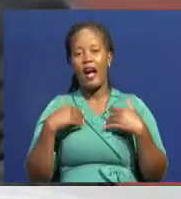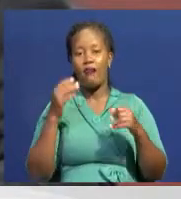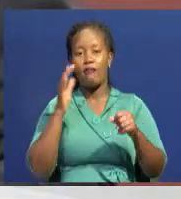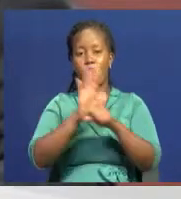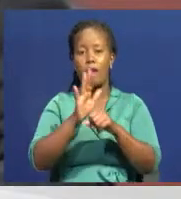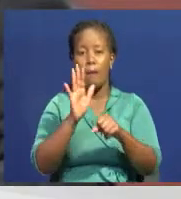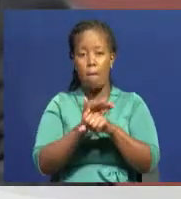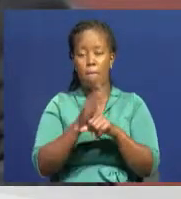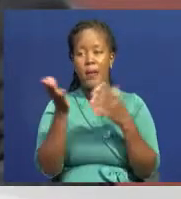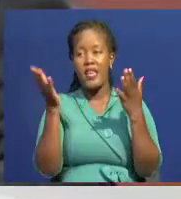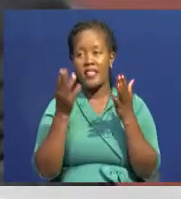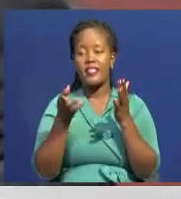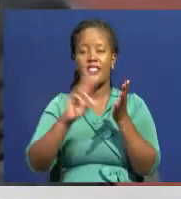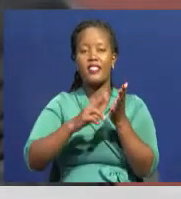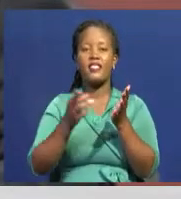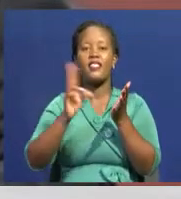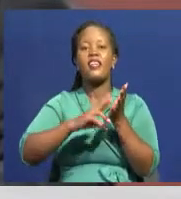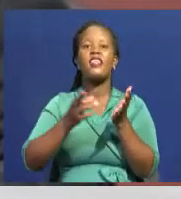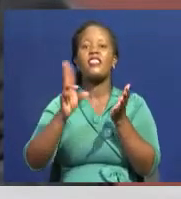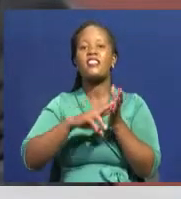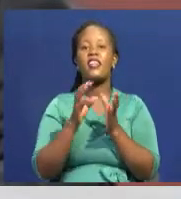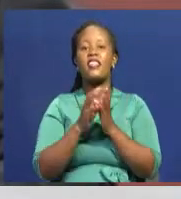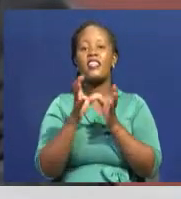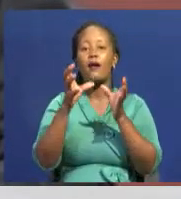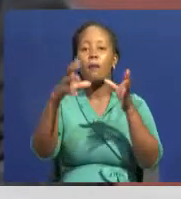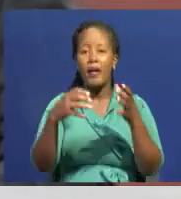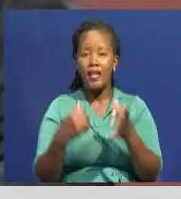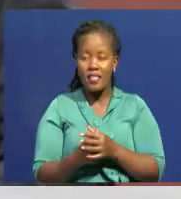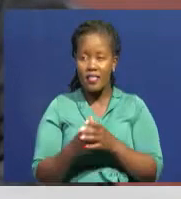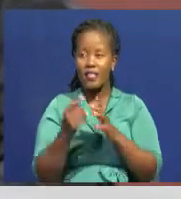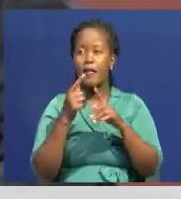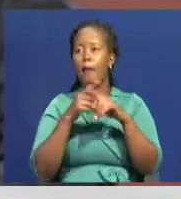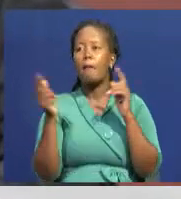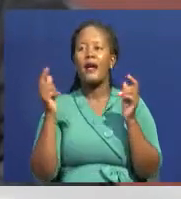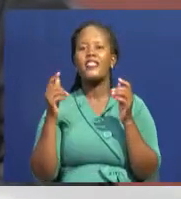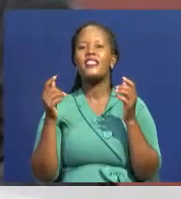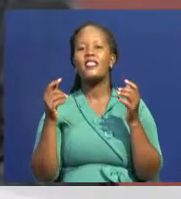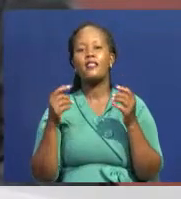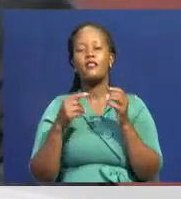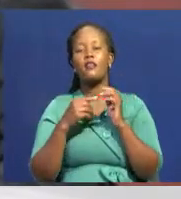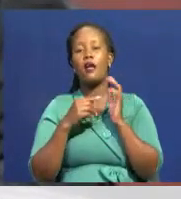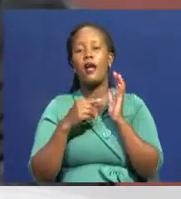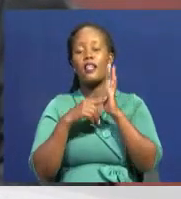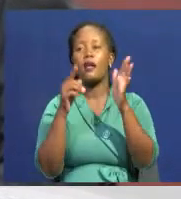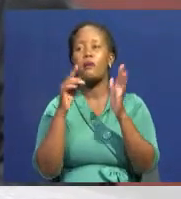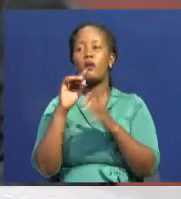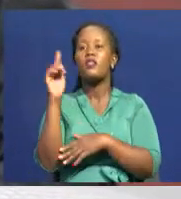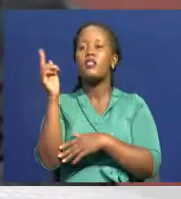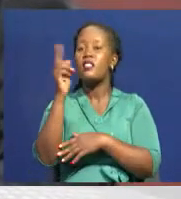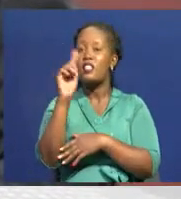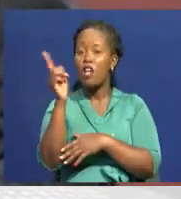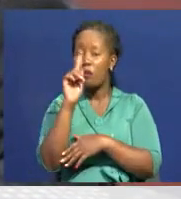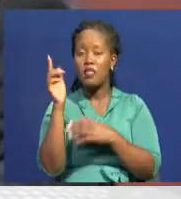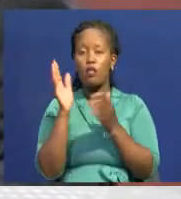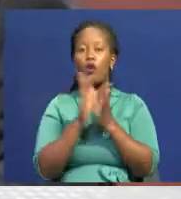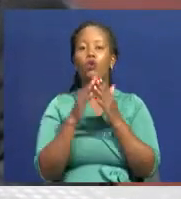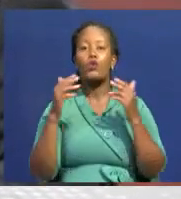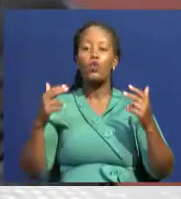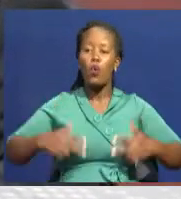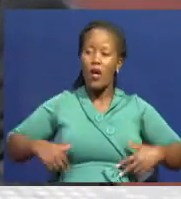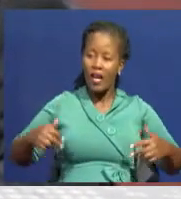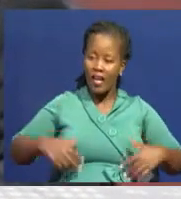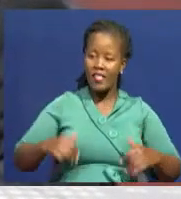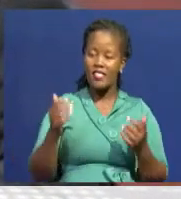are registered, but we get quite a big proportion within urban areas, within Nairobi. What's happening in Garissa? What's happening in